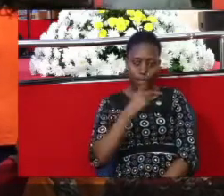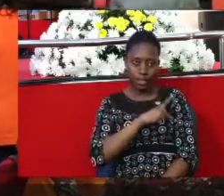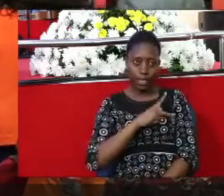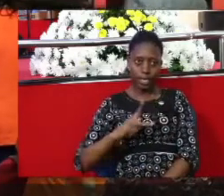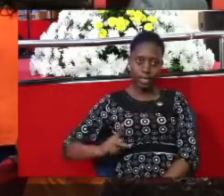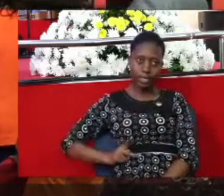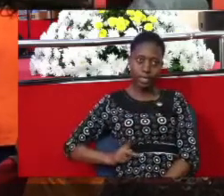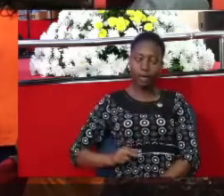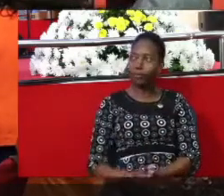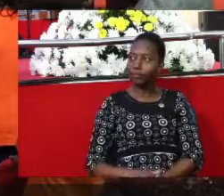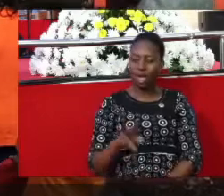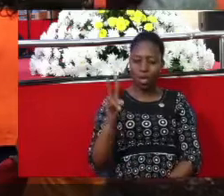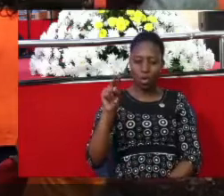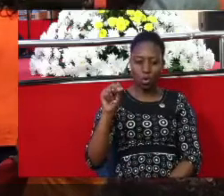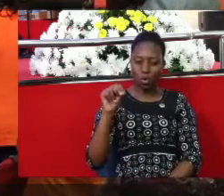No.